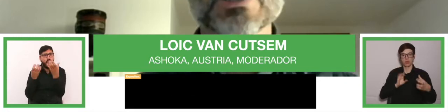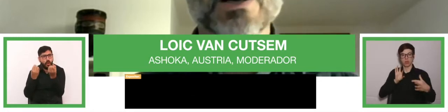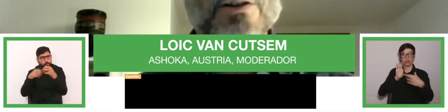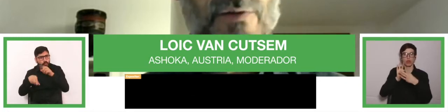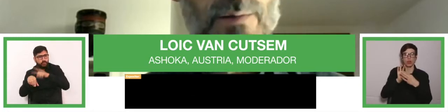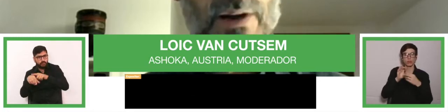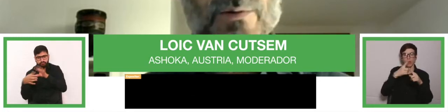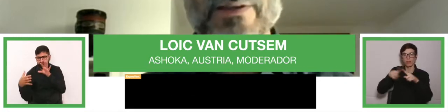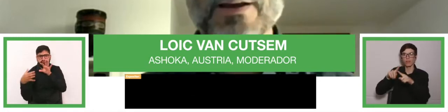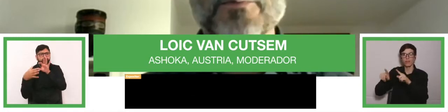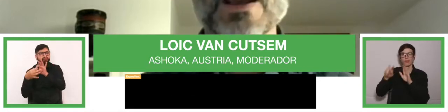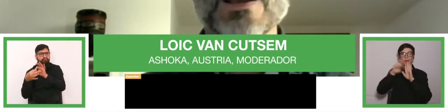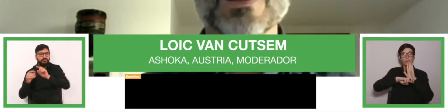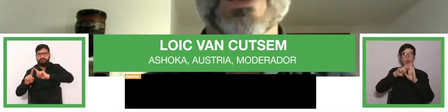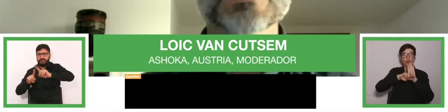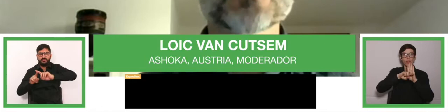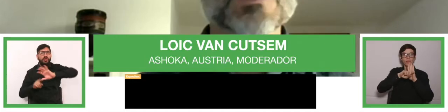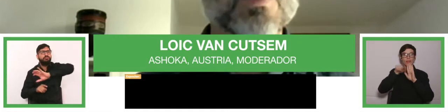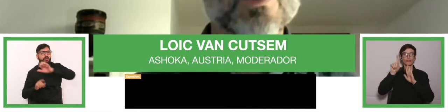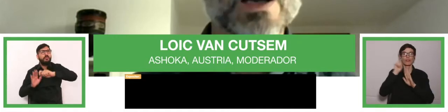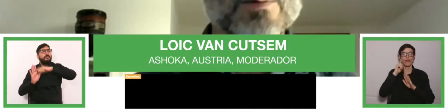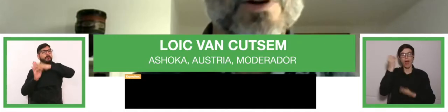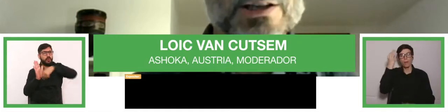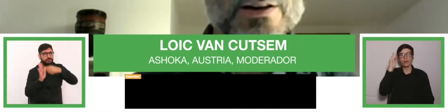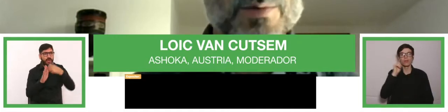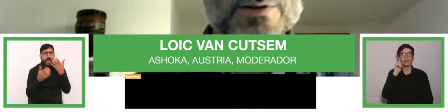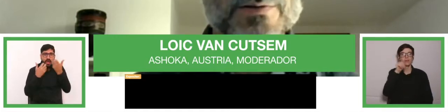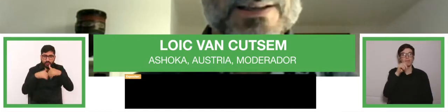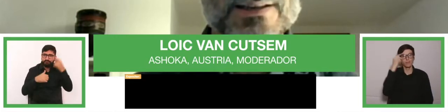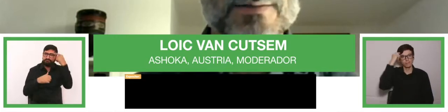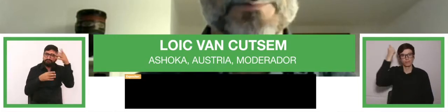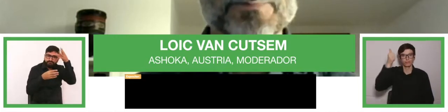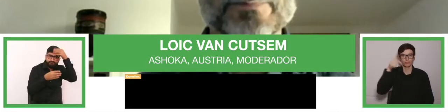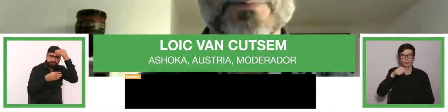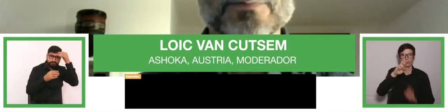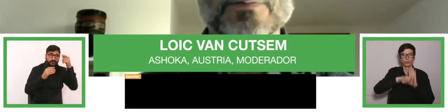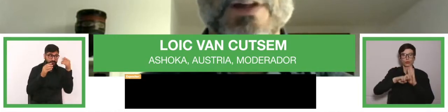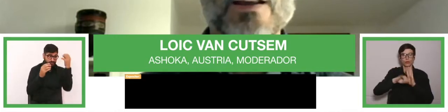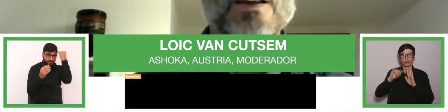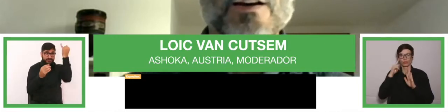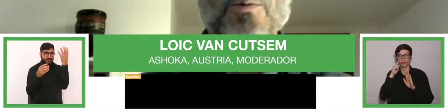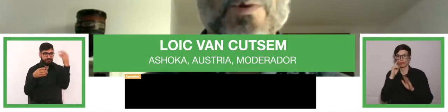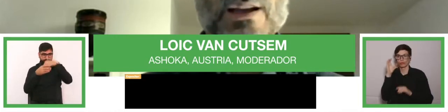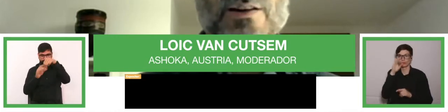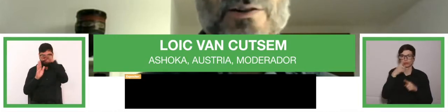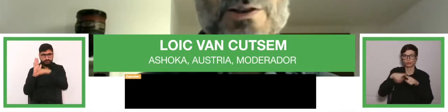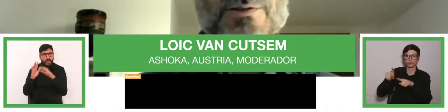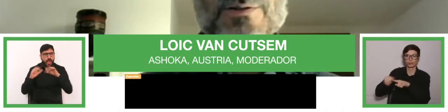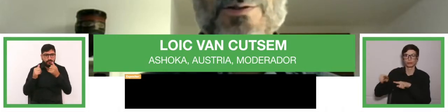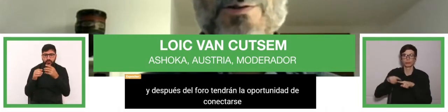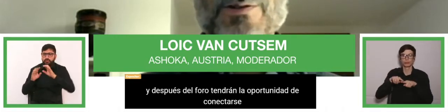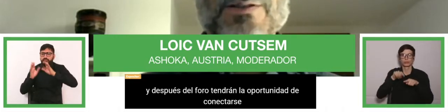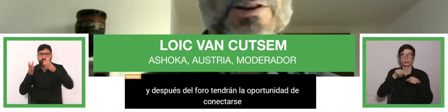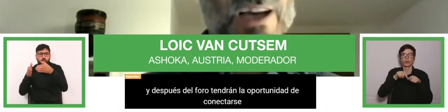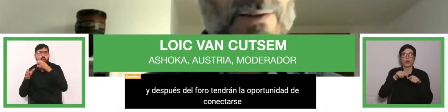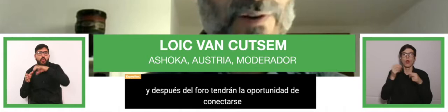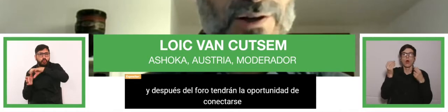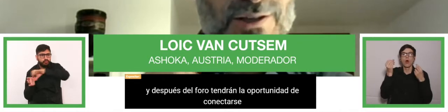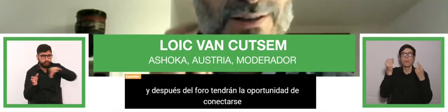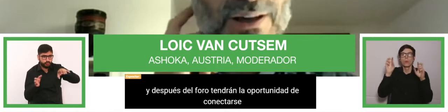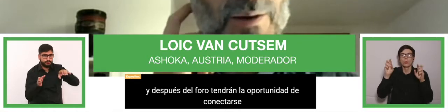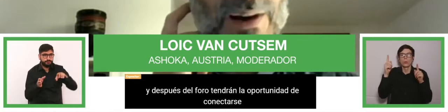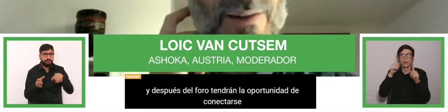them, to share your feedback with them, and to explore collaboration opportunities. We encourage you to use the